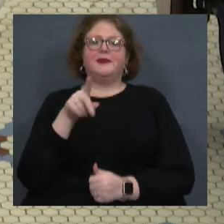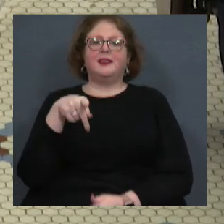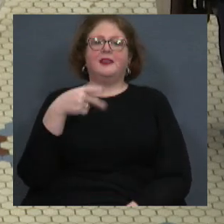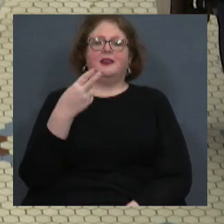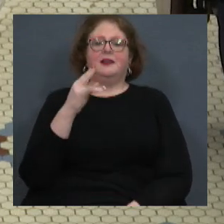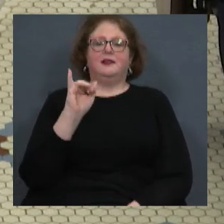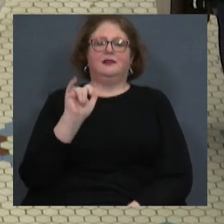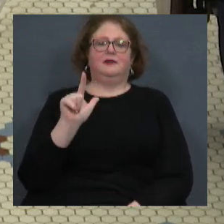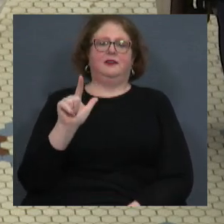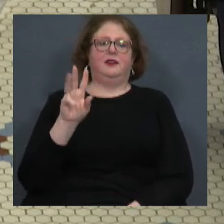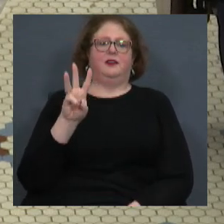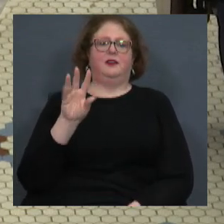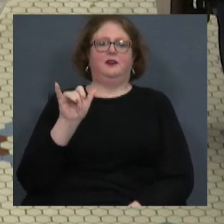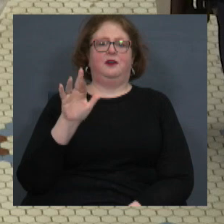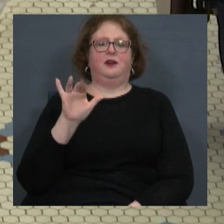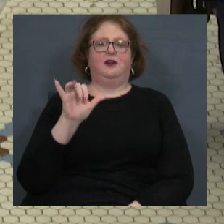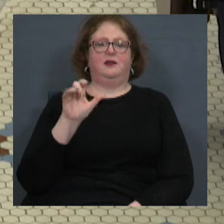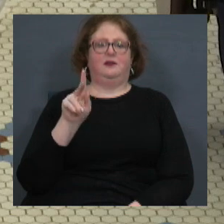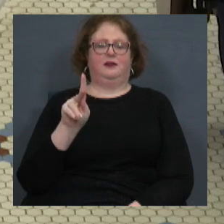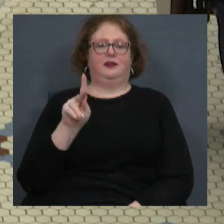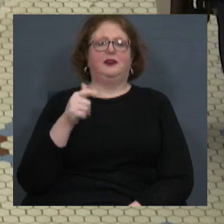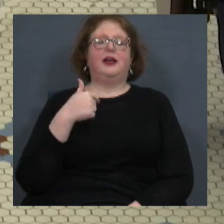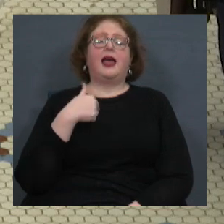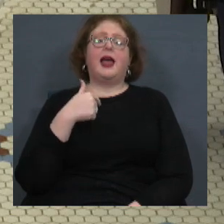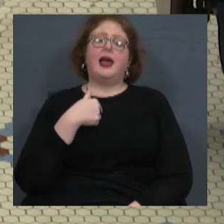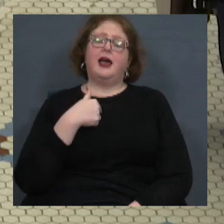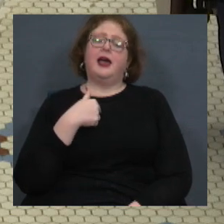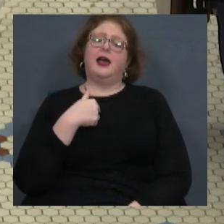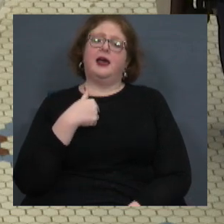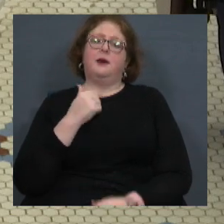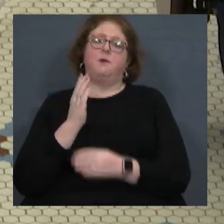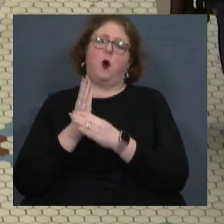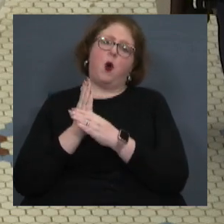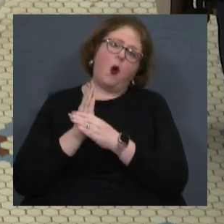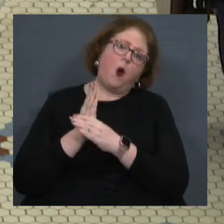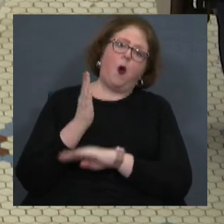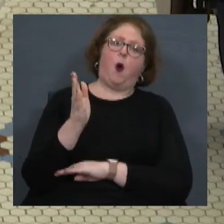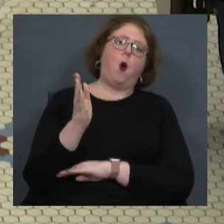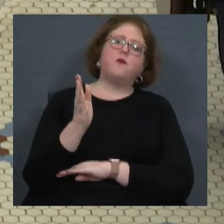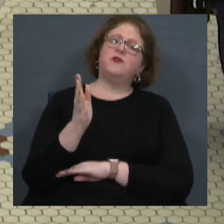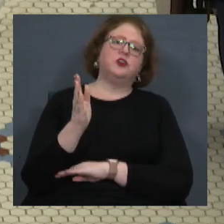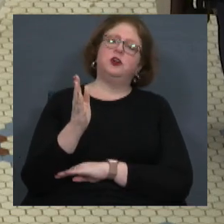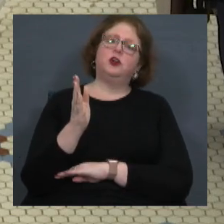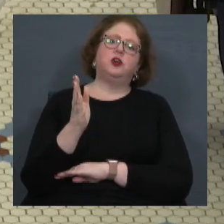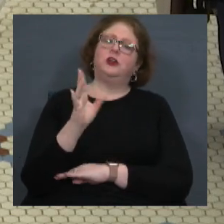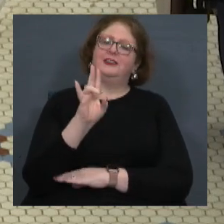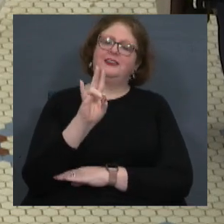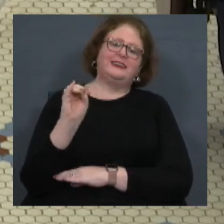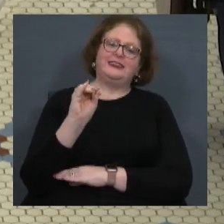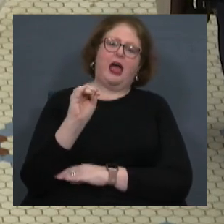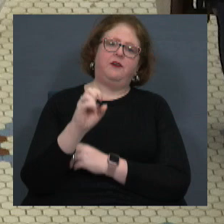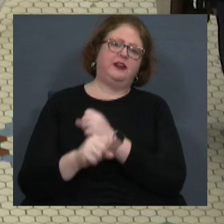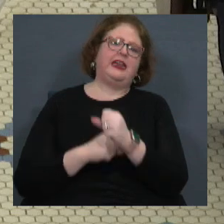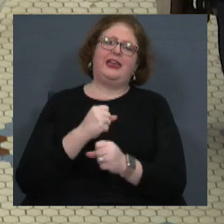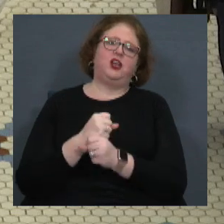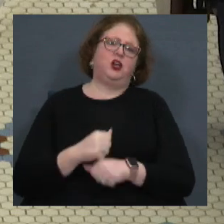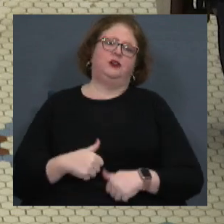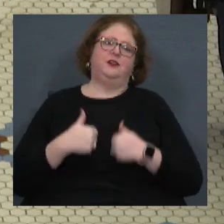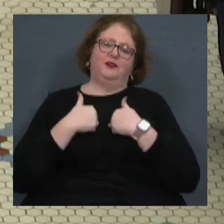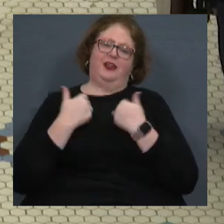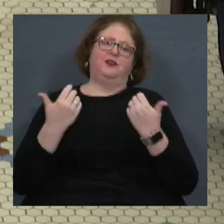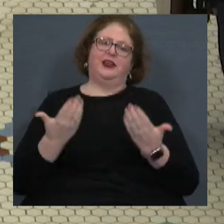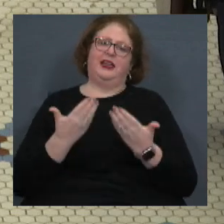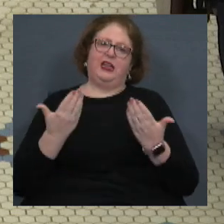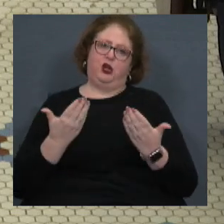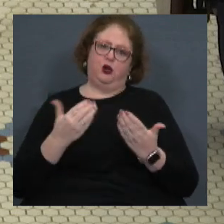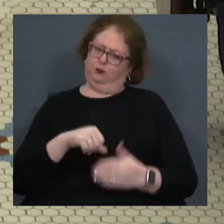Wyrick. I am over a 70-year citizen of Little Rock, a proud citizen. I have two